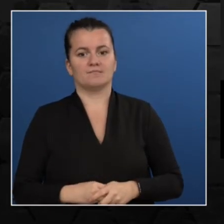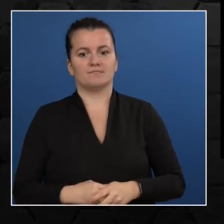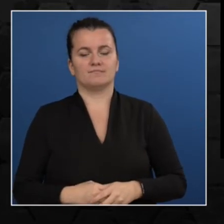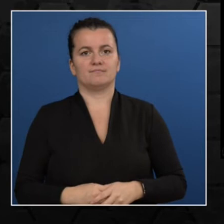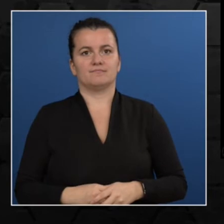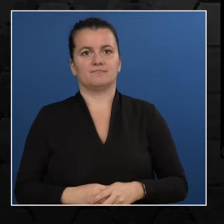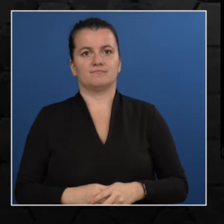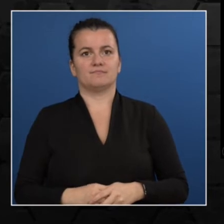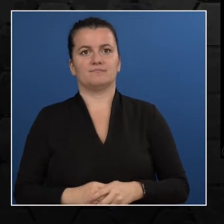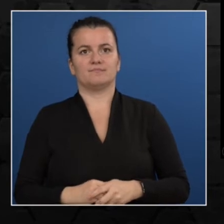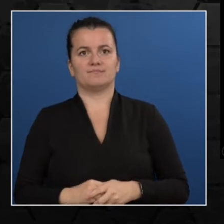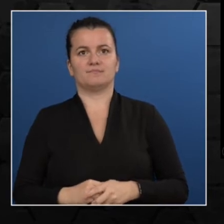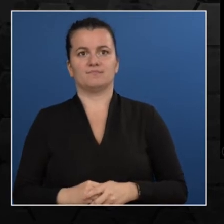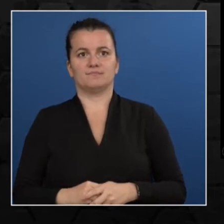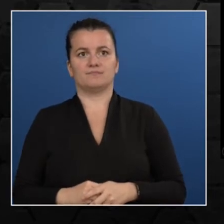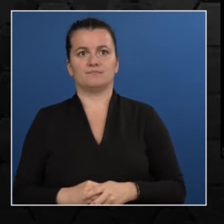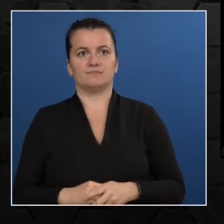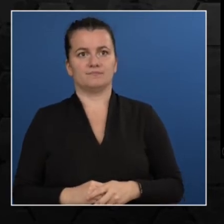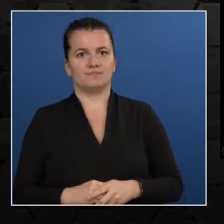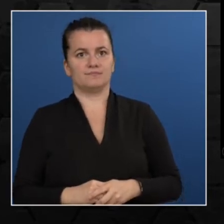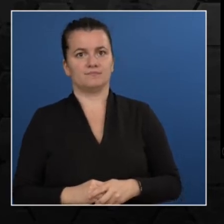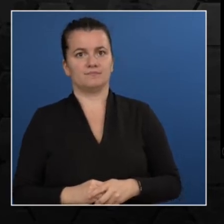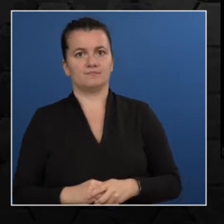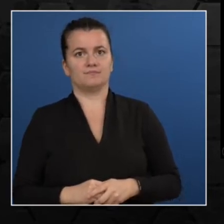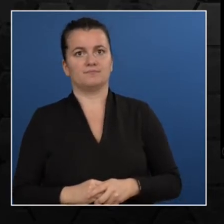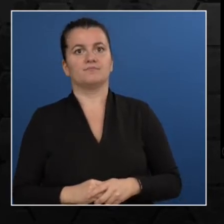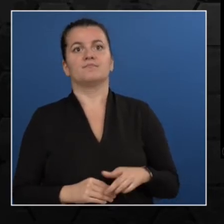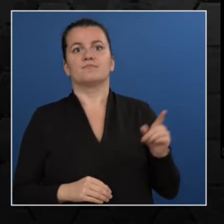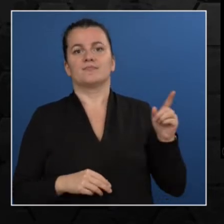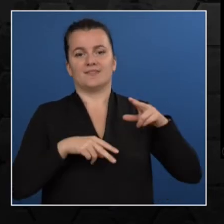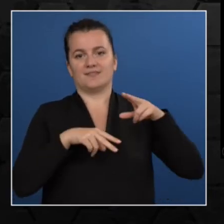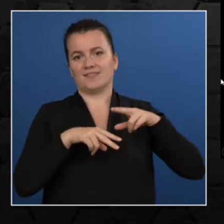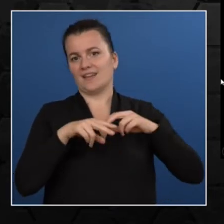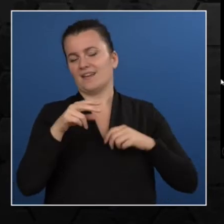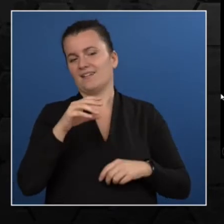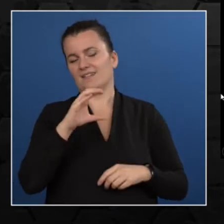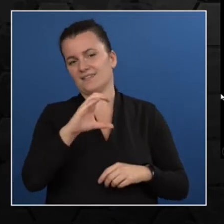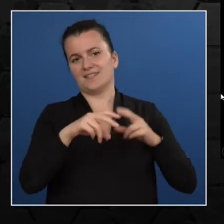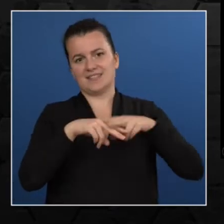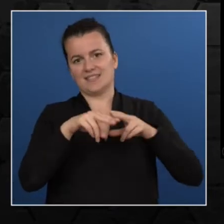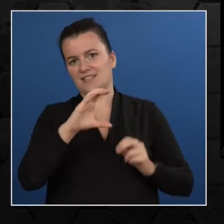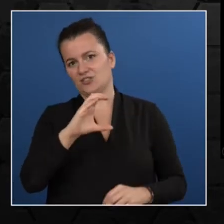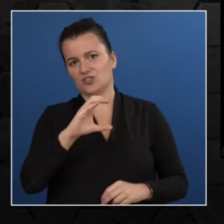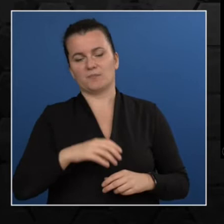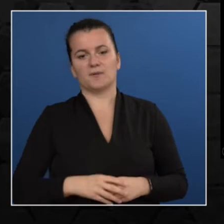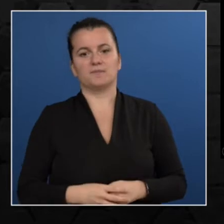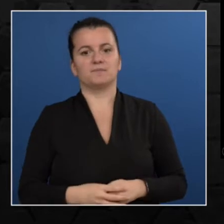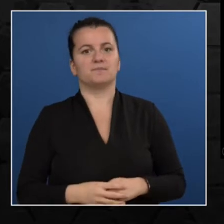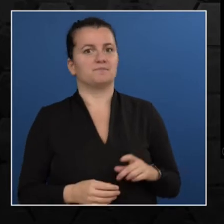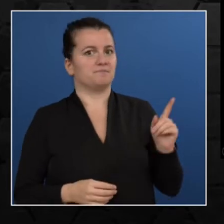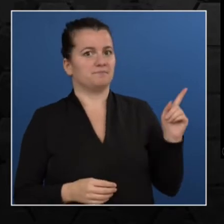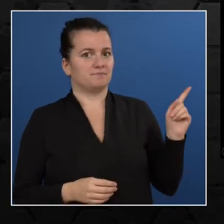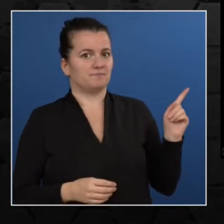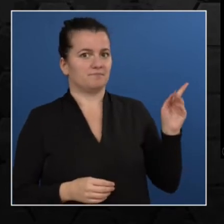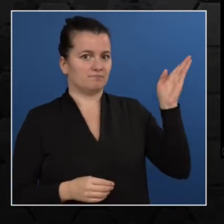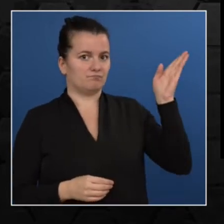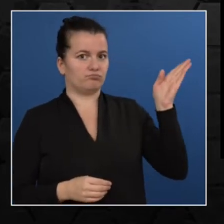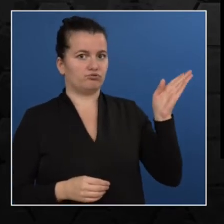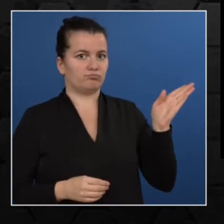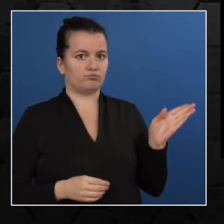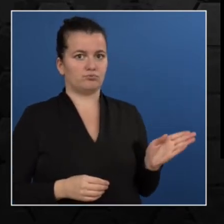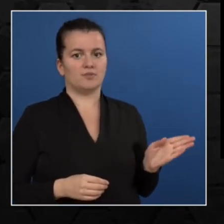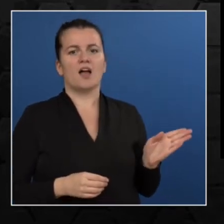Moving forward, this is a pipeline in C#. As you can see, I was working on this one, pipeline in C#.